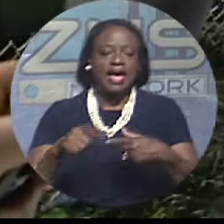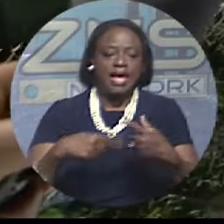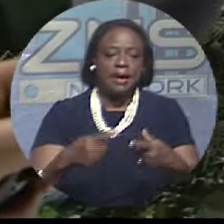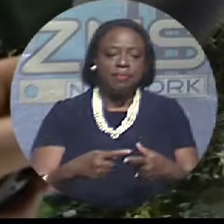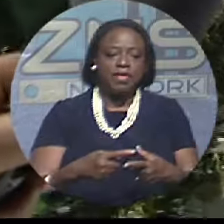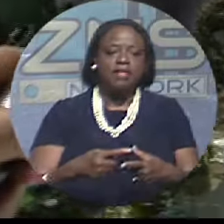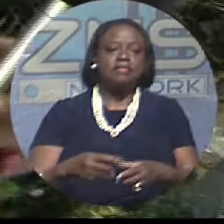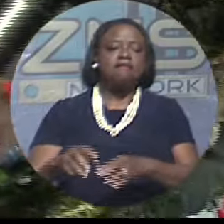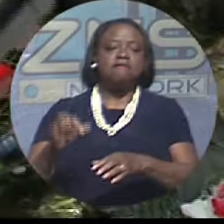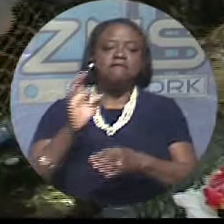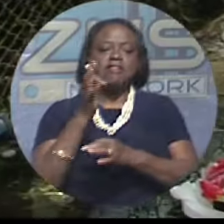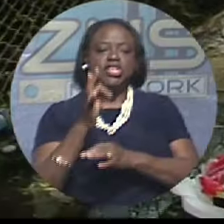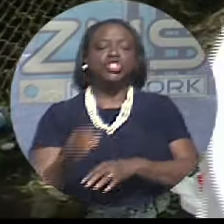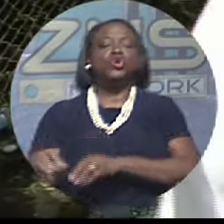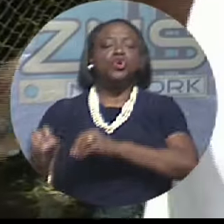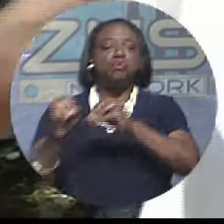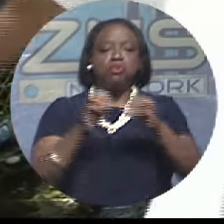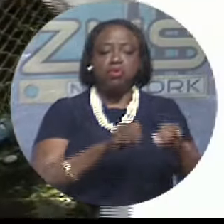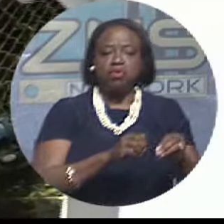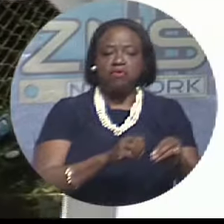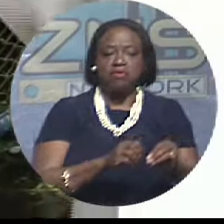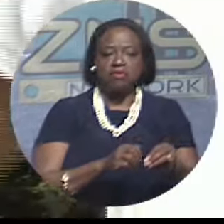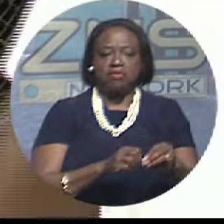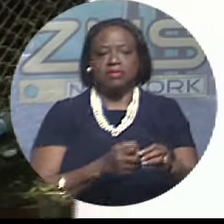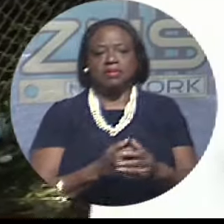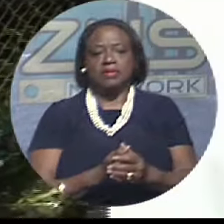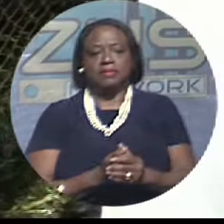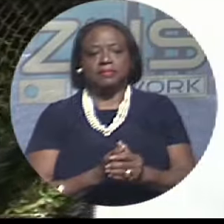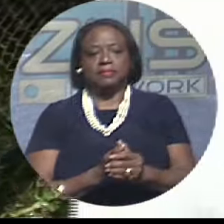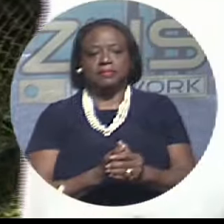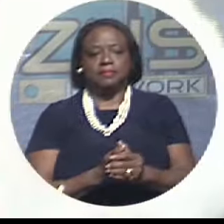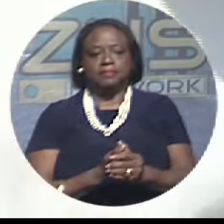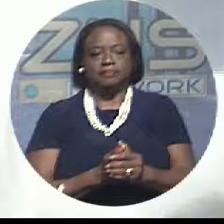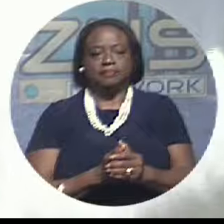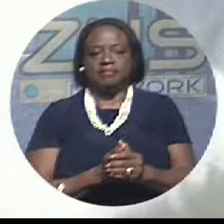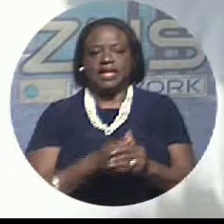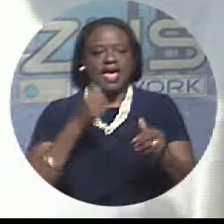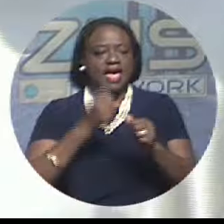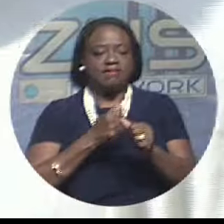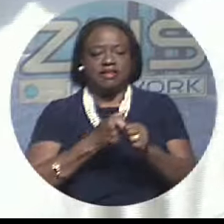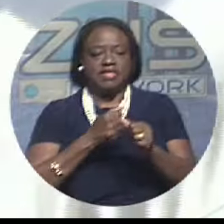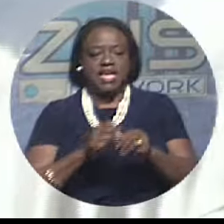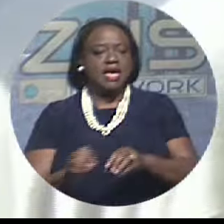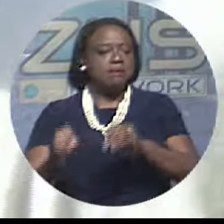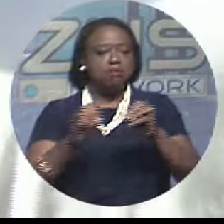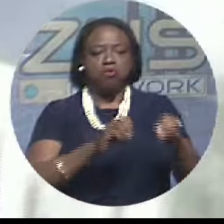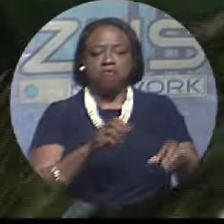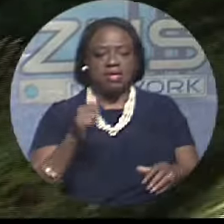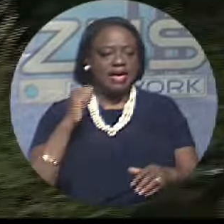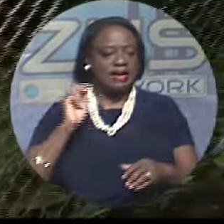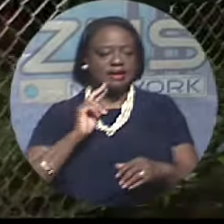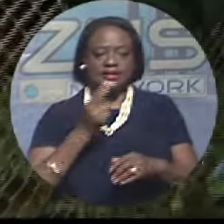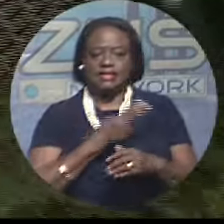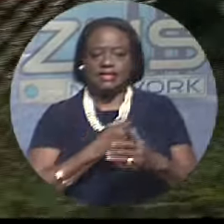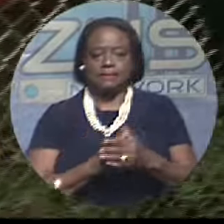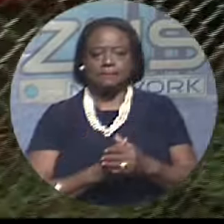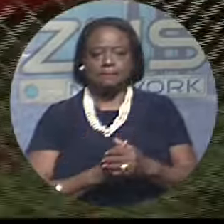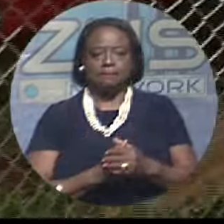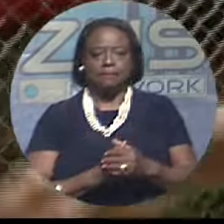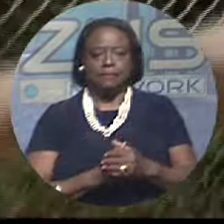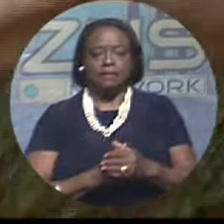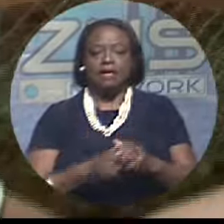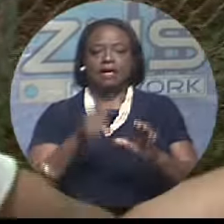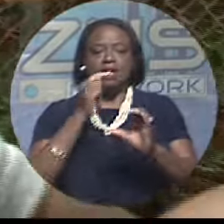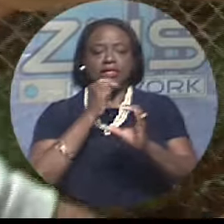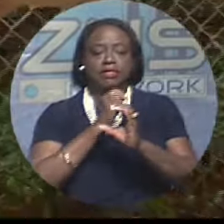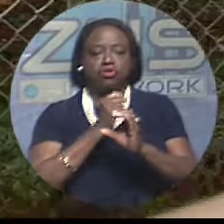that's where it ended up with that chair. And the water tank was way behind us, like about 30 feet behind of us. Honda truck that was floating